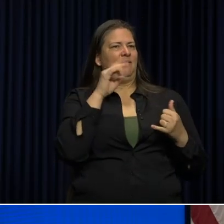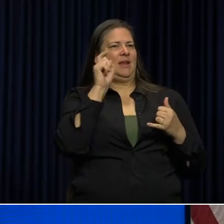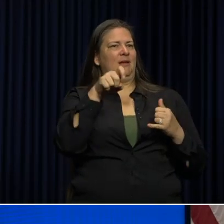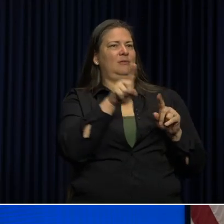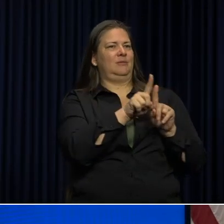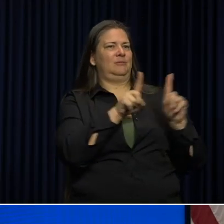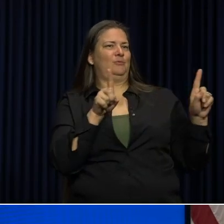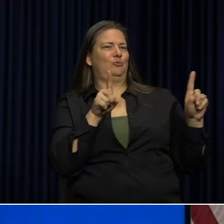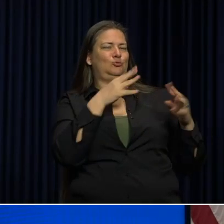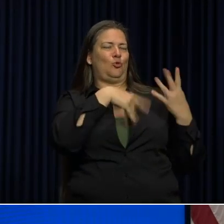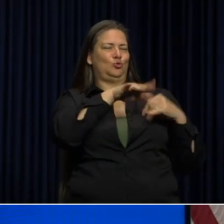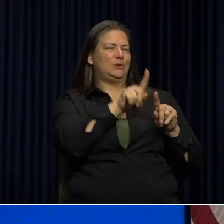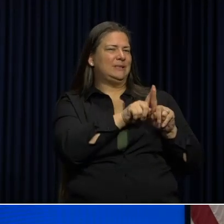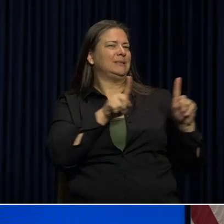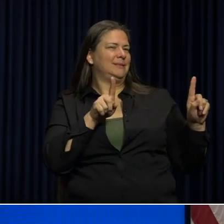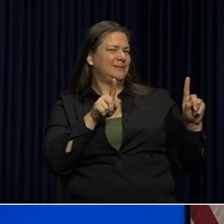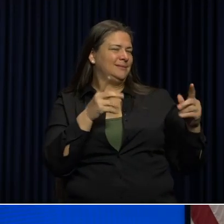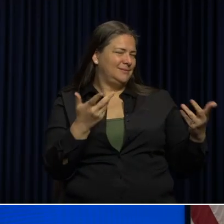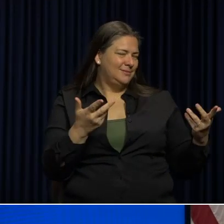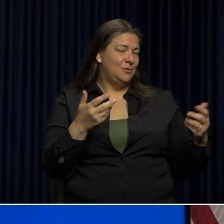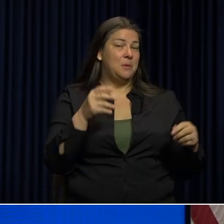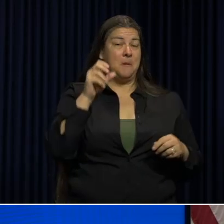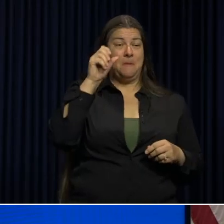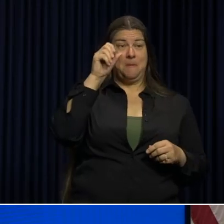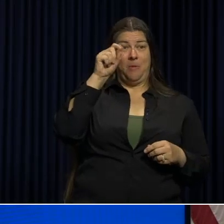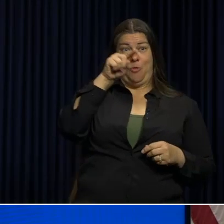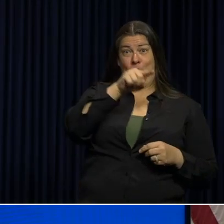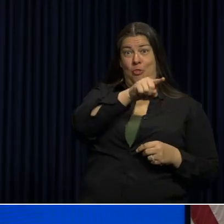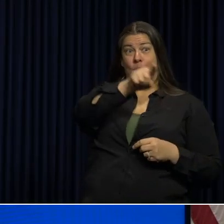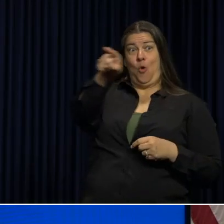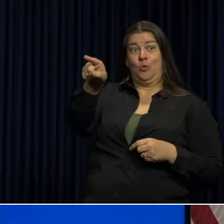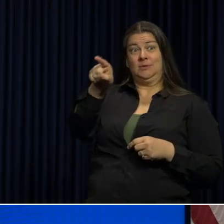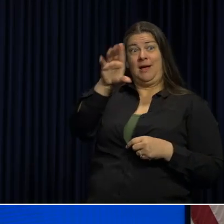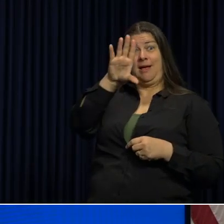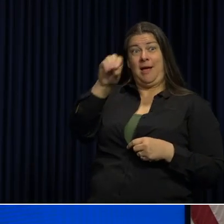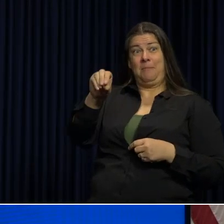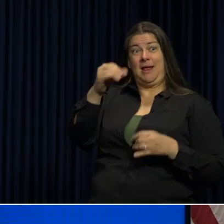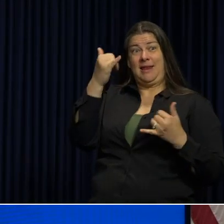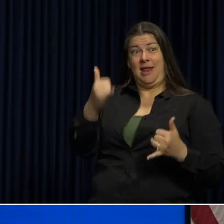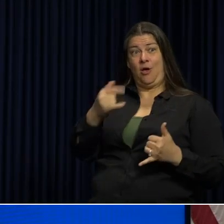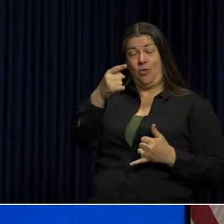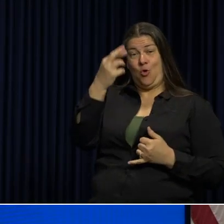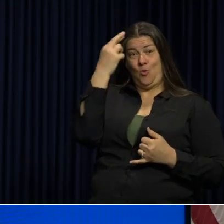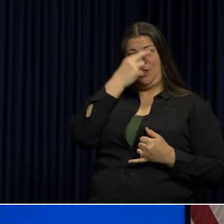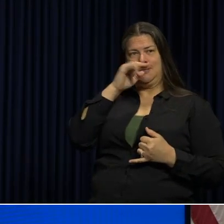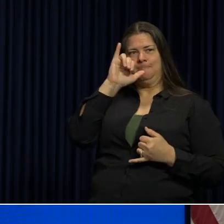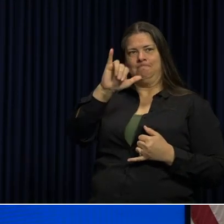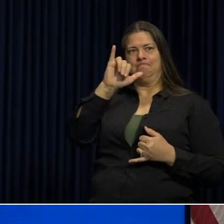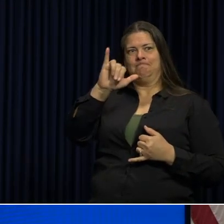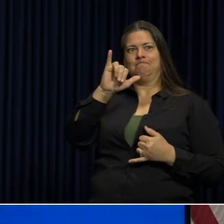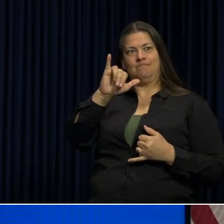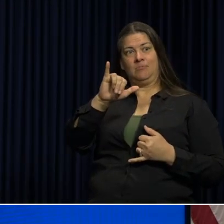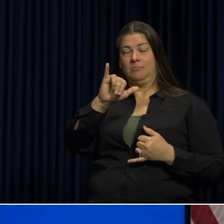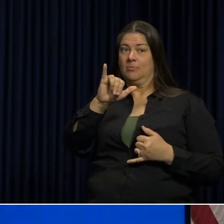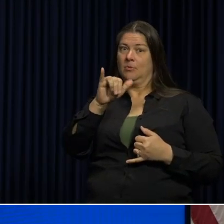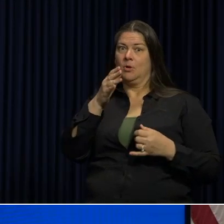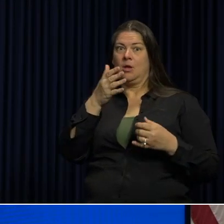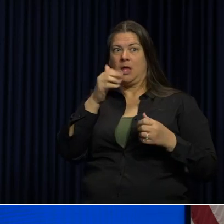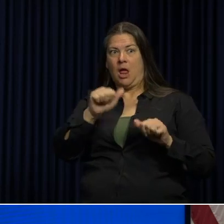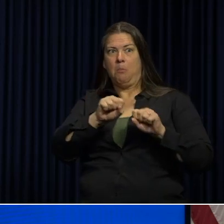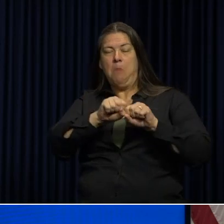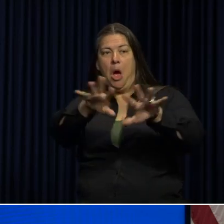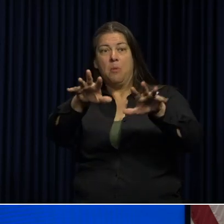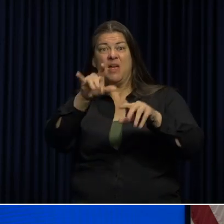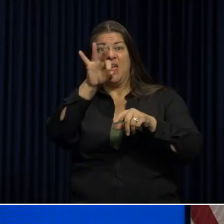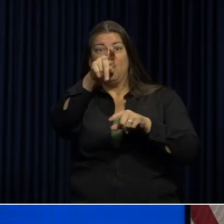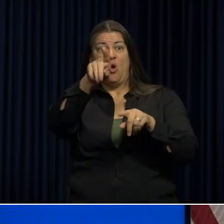I think that many of those essential companies have realized the threat of a widespread outbreak at their facility. You know, if it